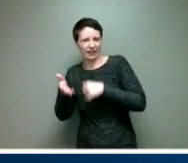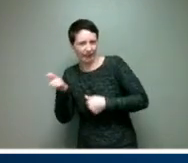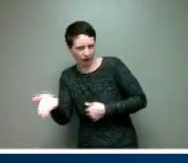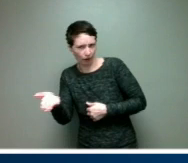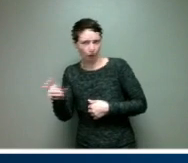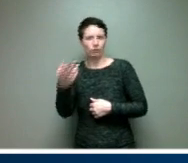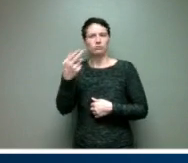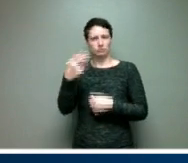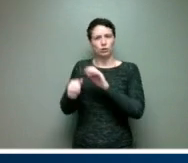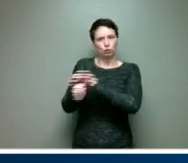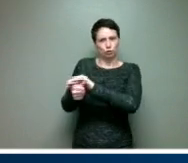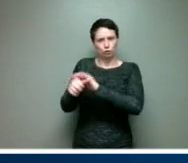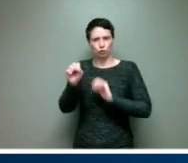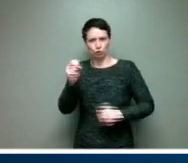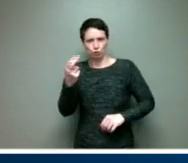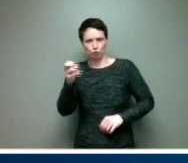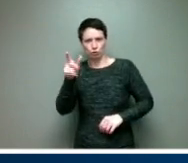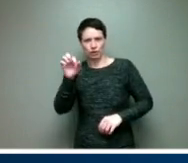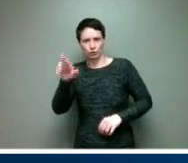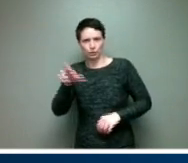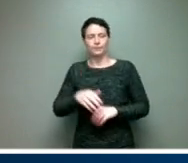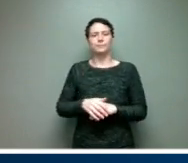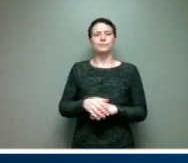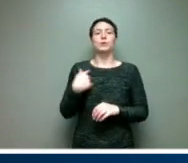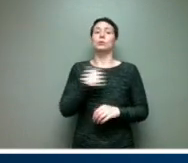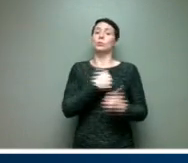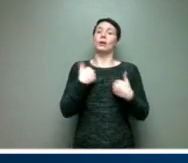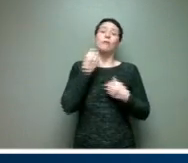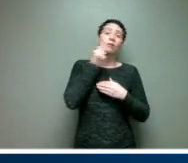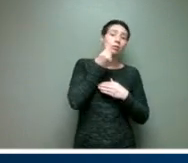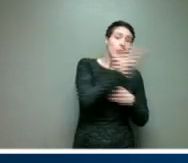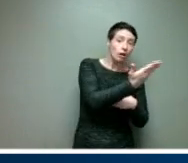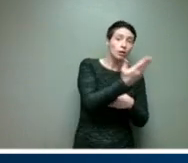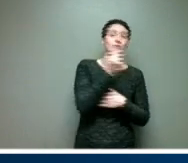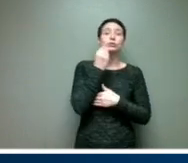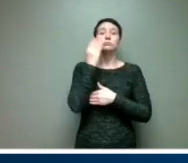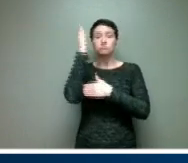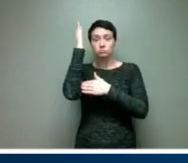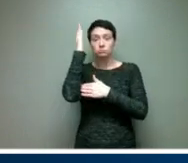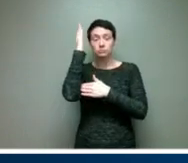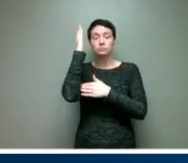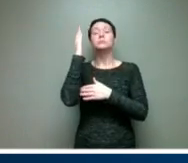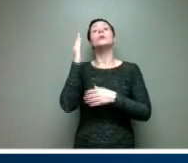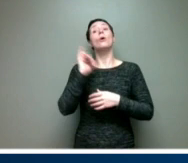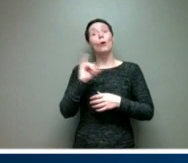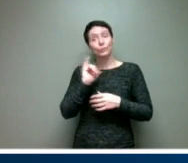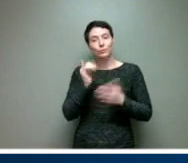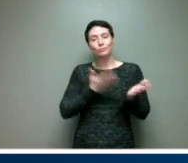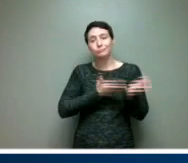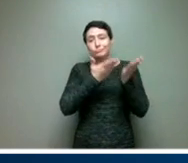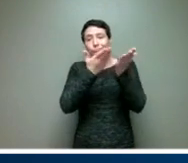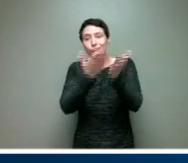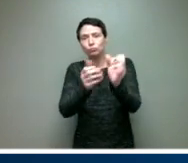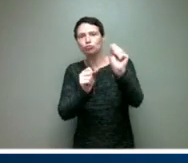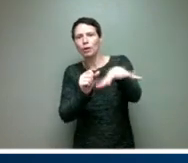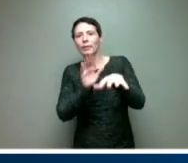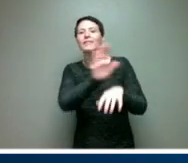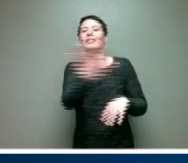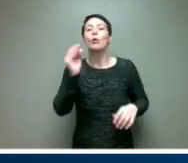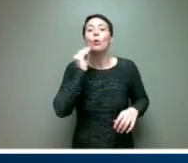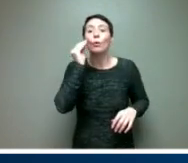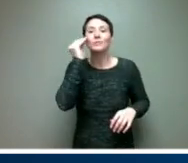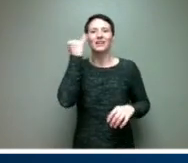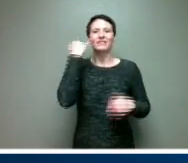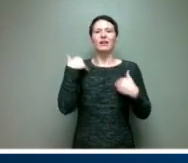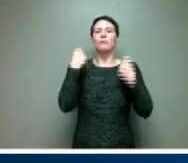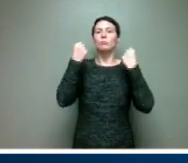breakfast and our lunch services to our students with multiple disabilities. So what we're trying to do,